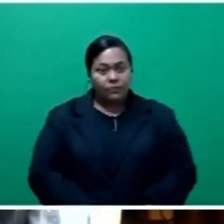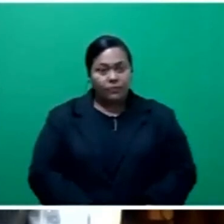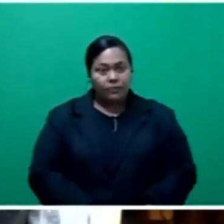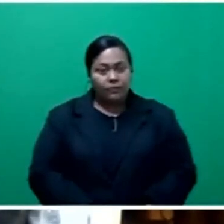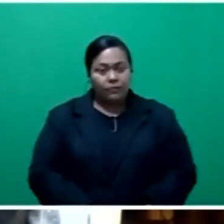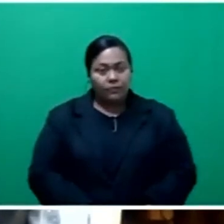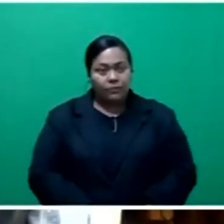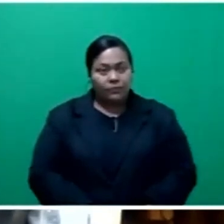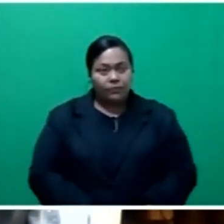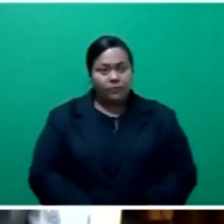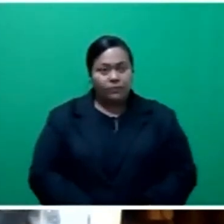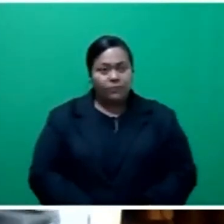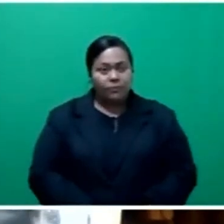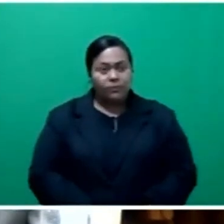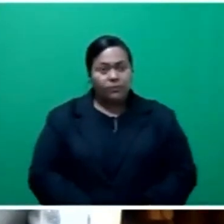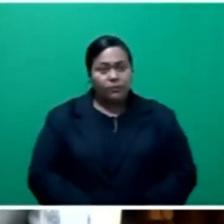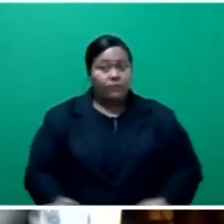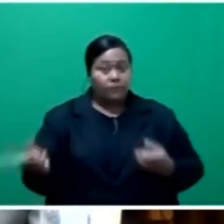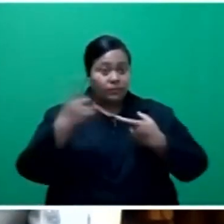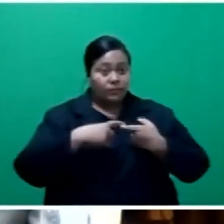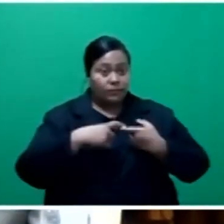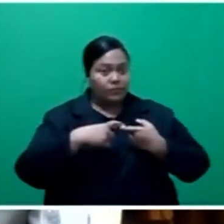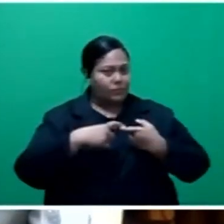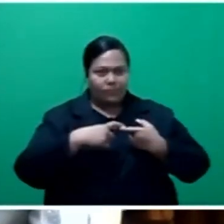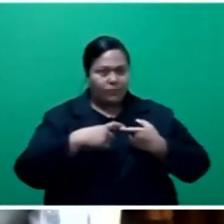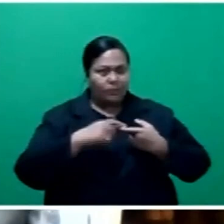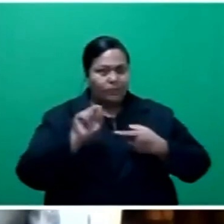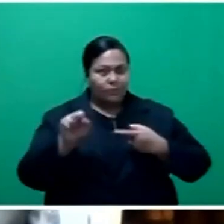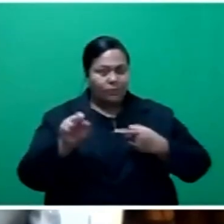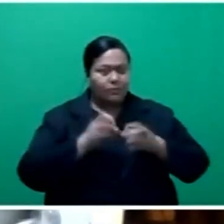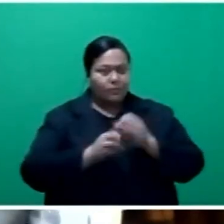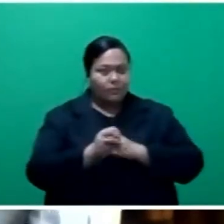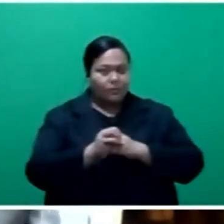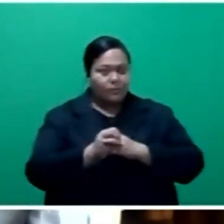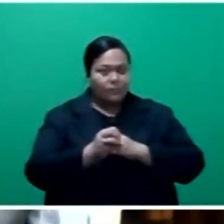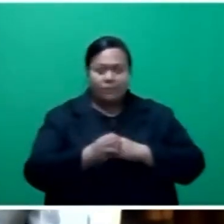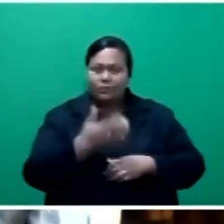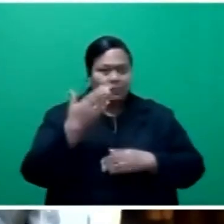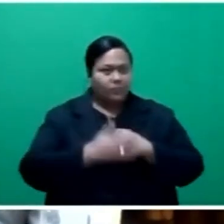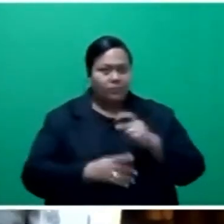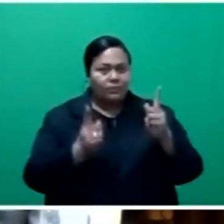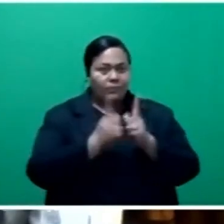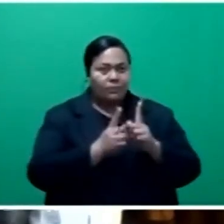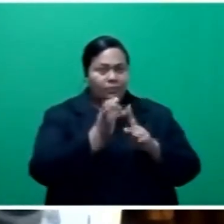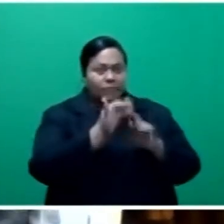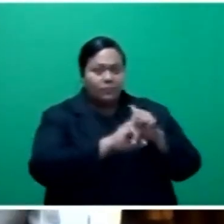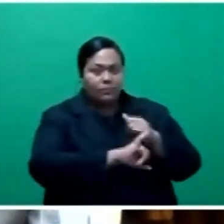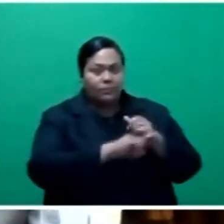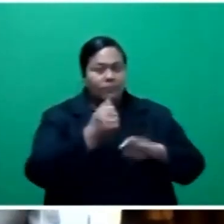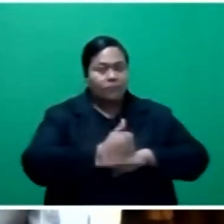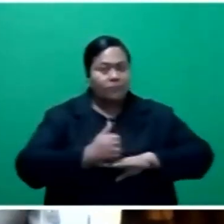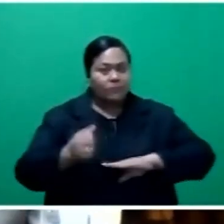lack of client engagement, whereby on several occasions that I've highlighted, the Auditor General failed to meet with the permanent secretaries or government